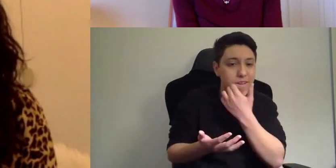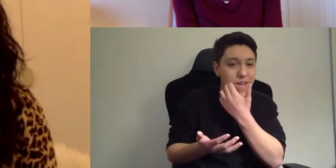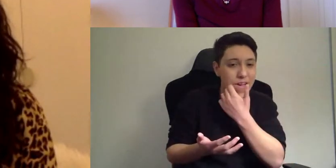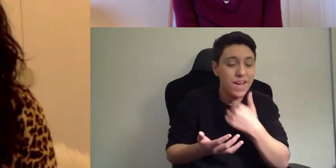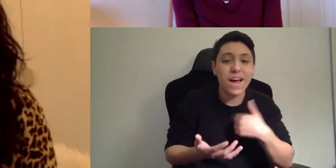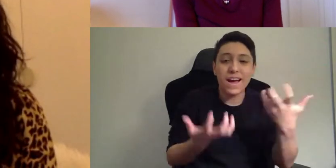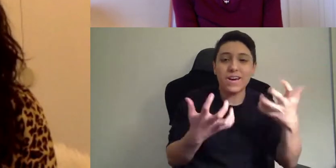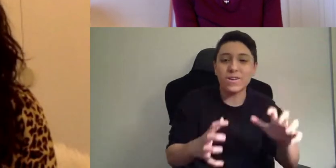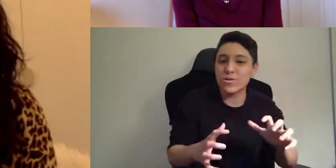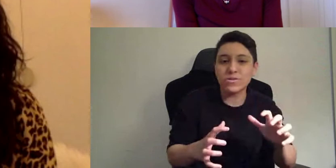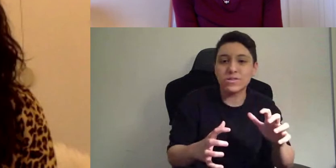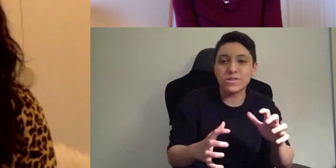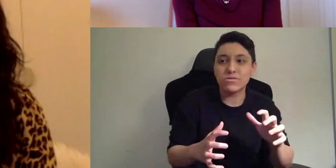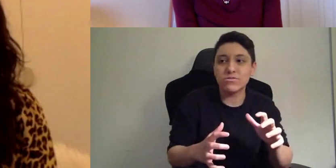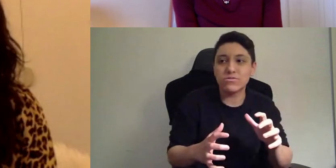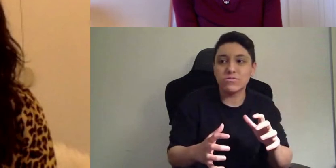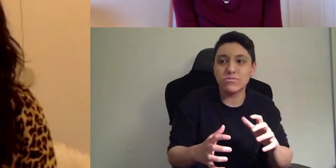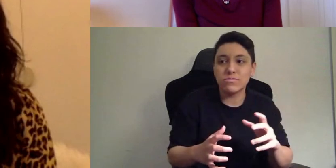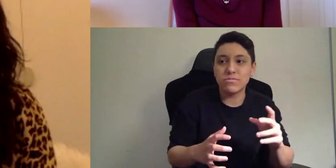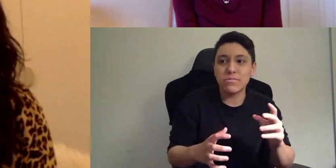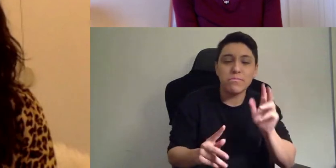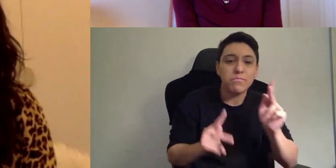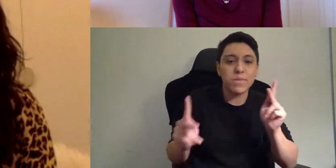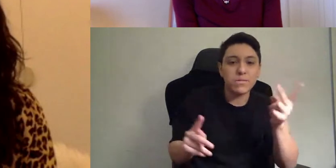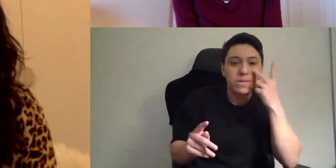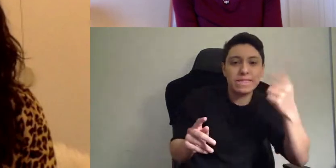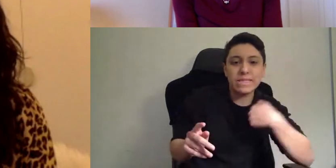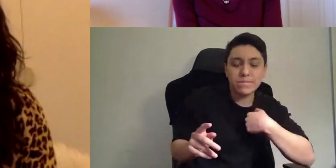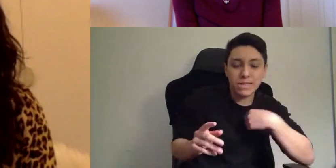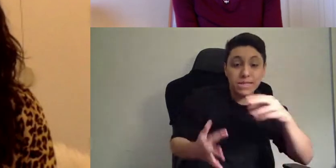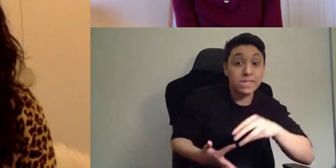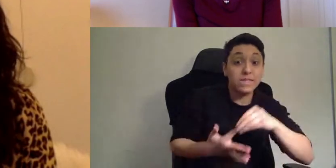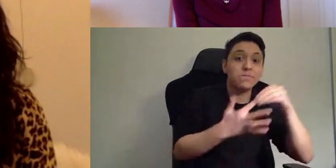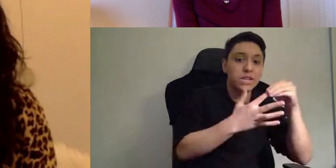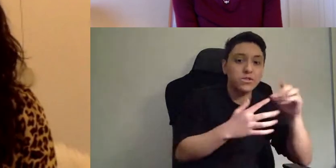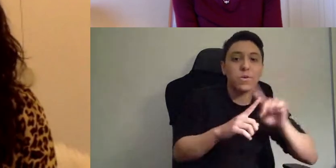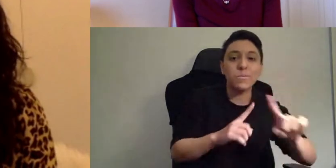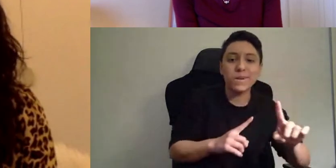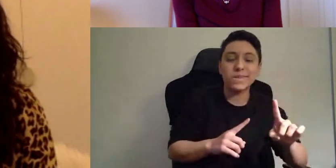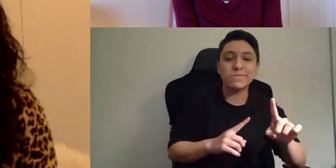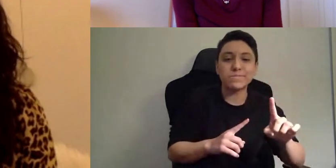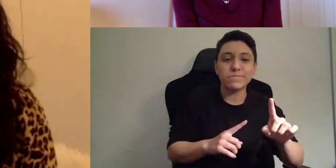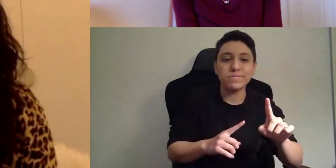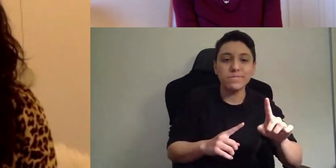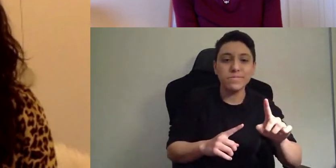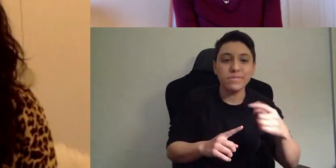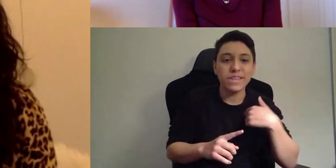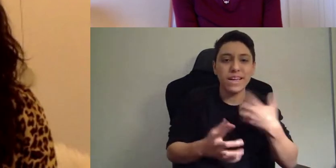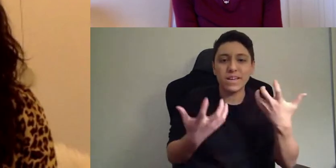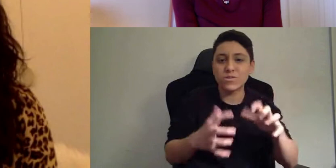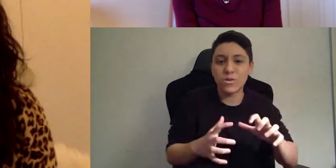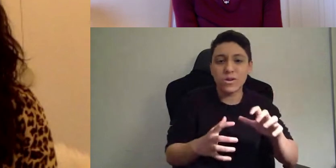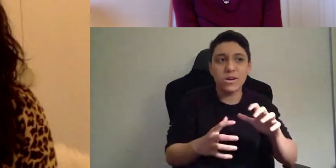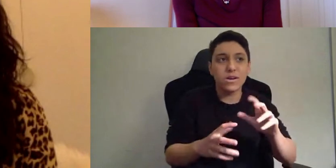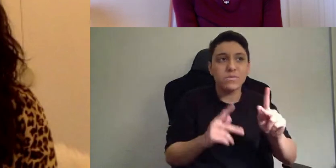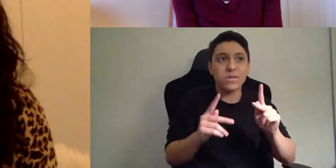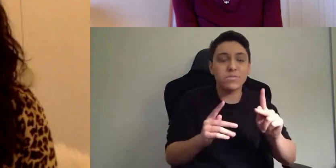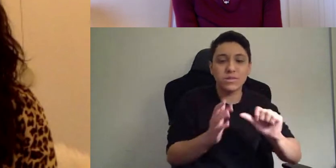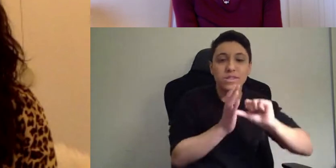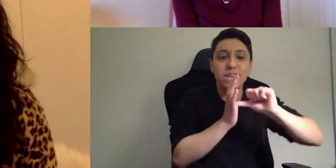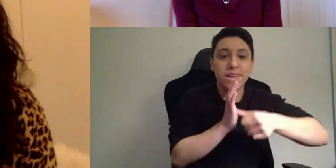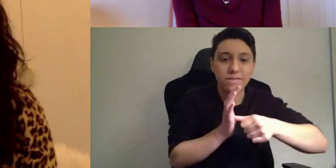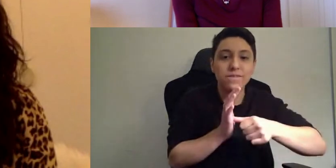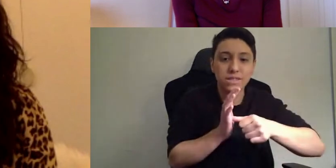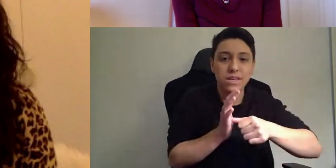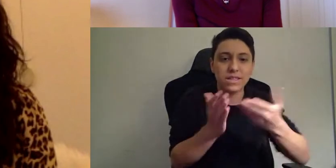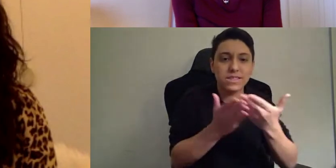for experiencing things. You know, I don't necessarily want someone to overemphasize things when it's not